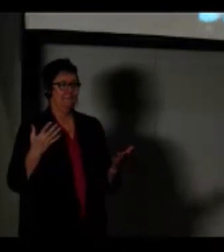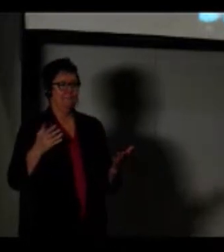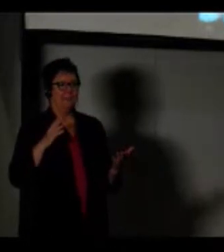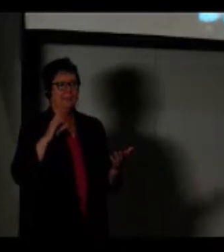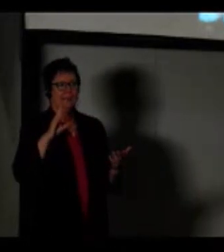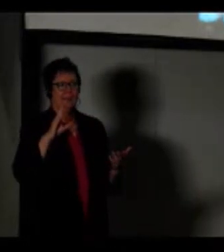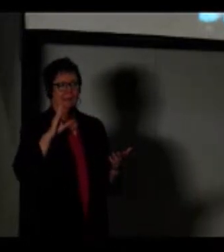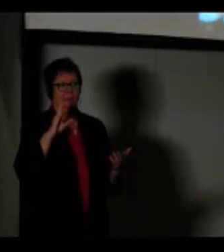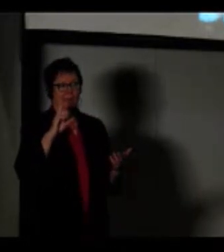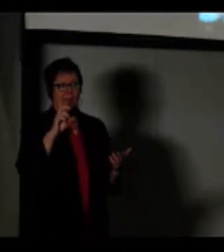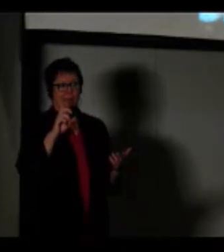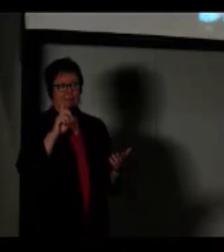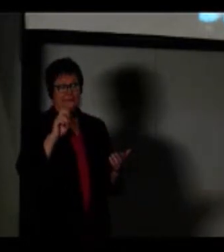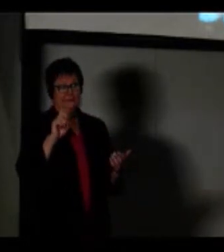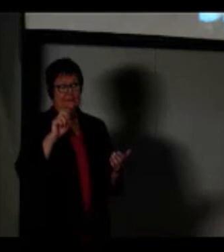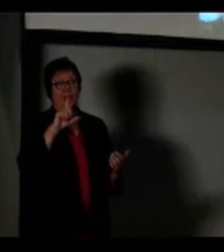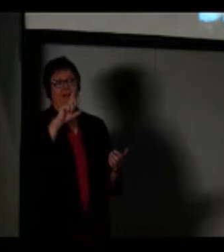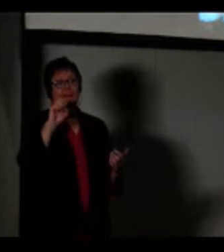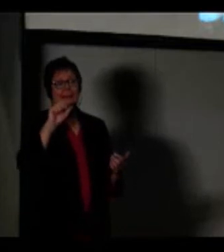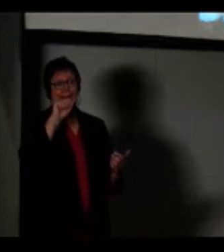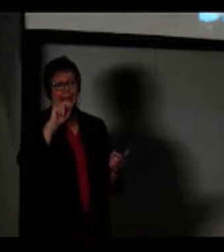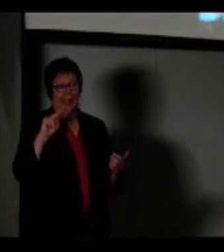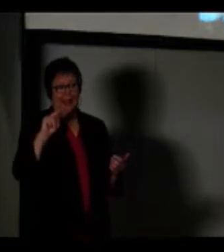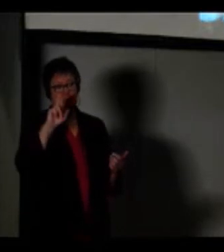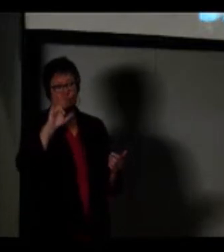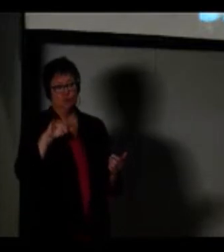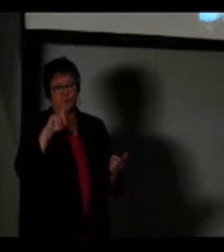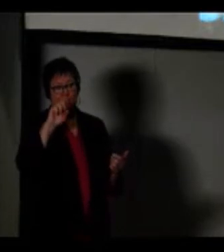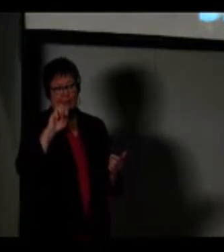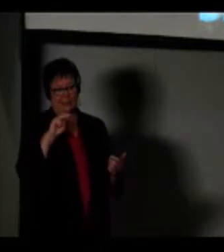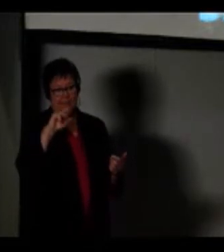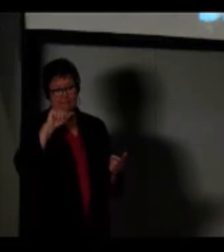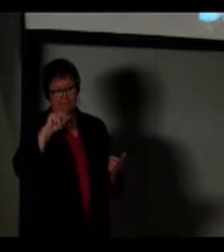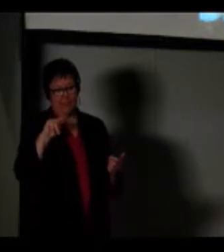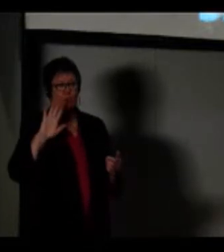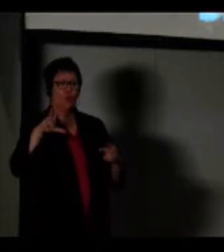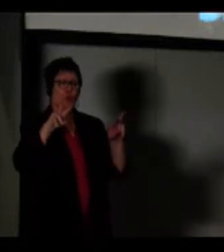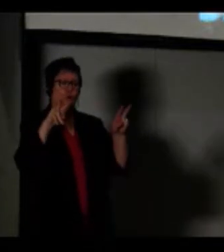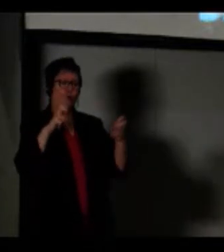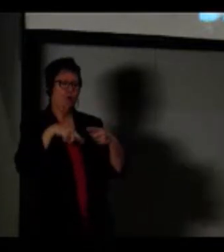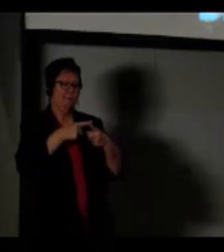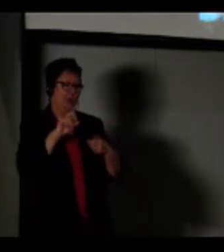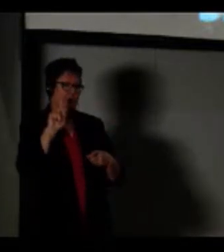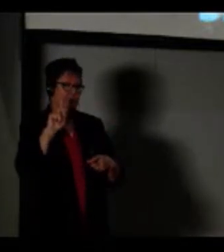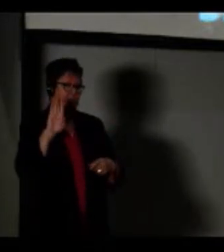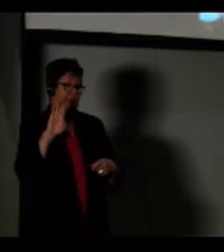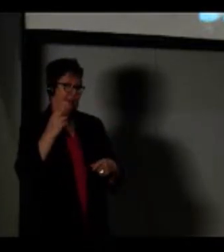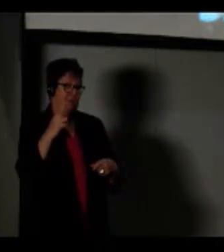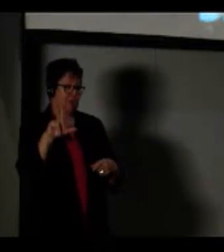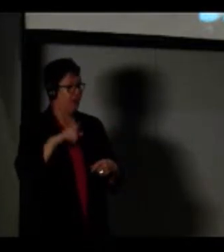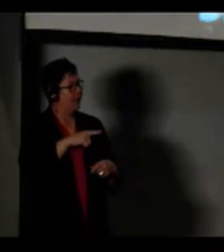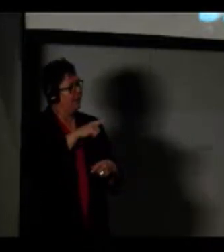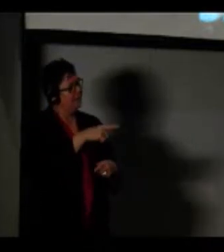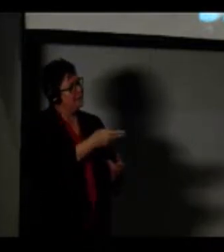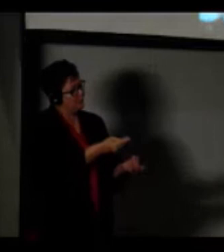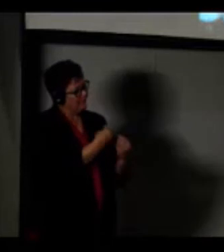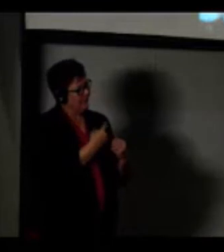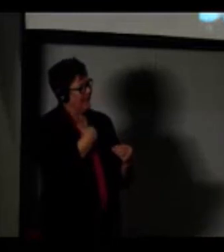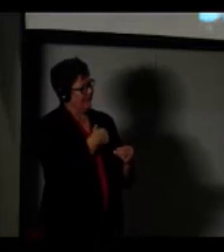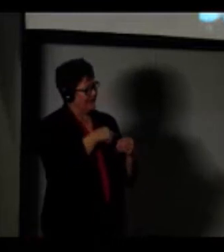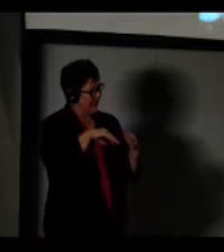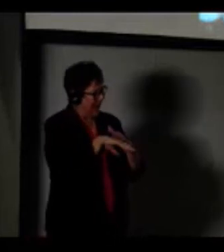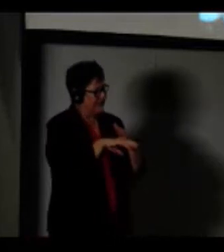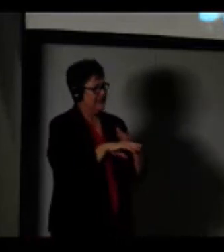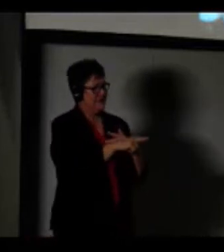Leanne Reidman. And Leanne's quote about BHL was that by providing access to this, by being open,